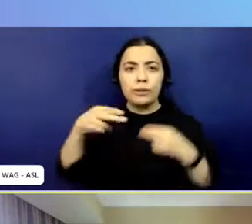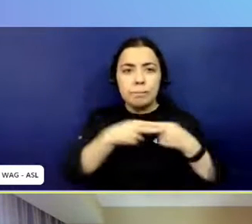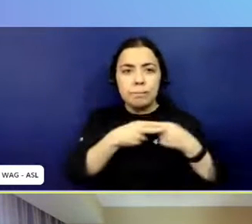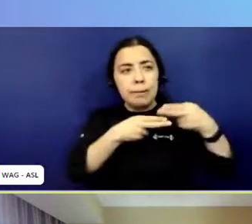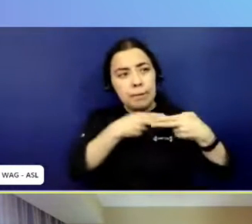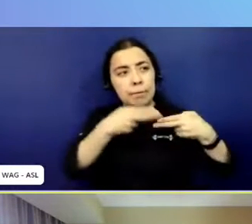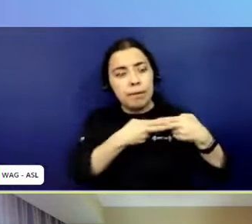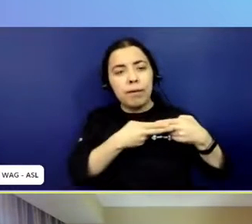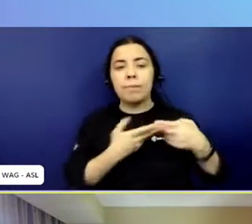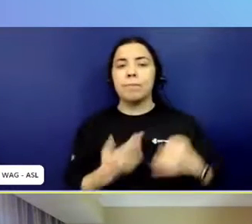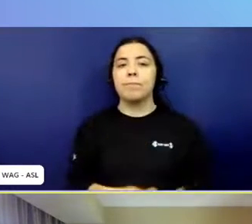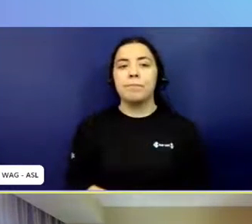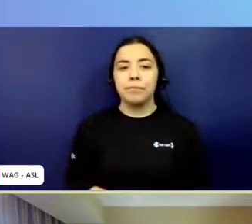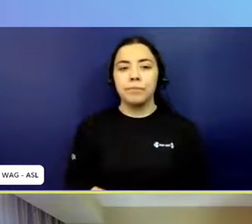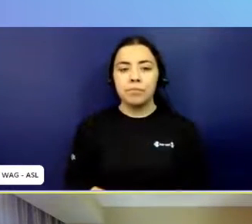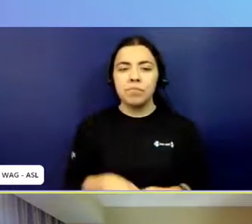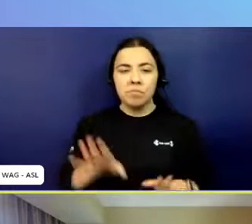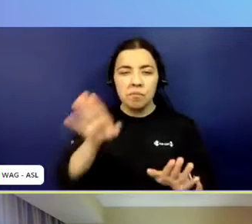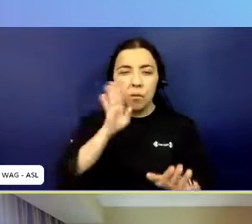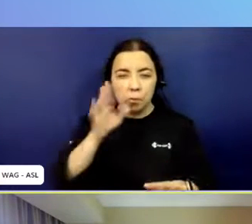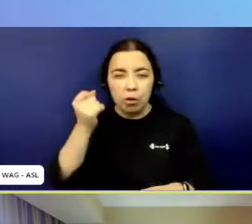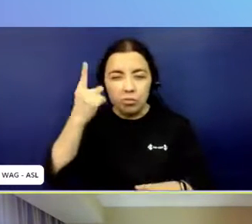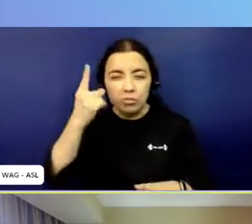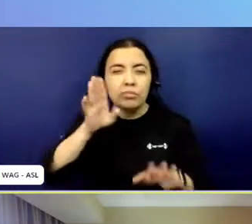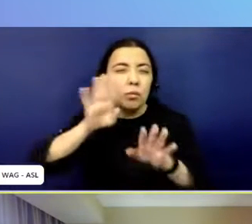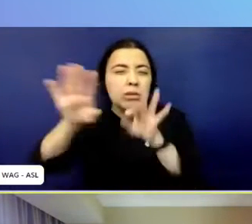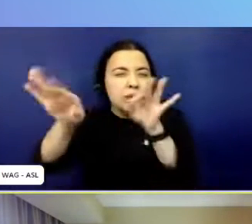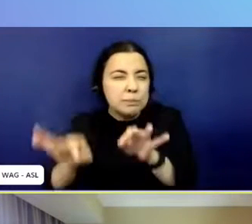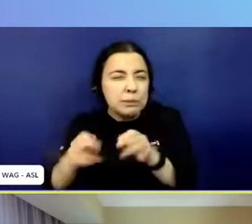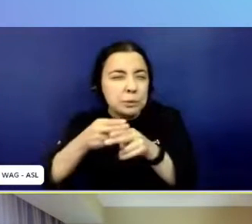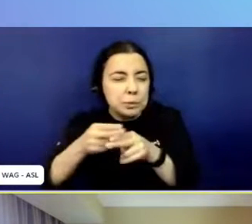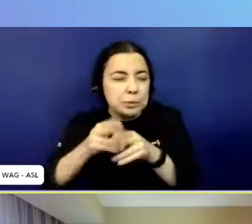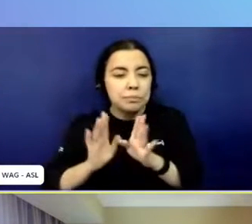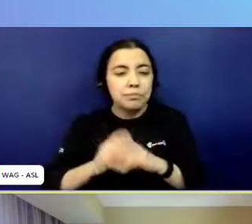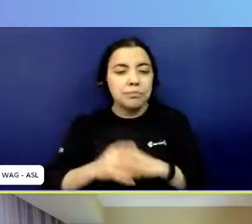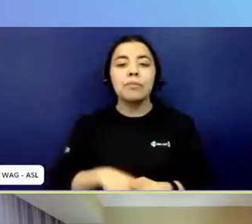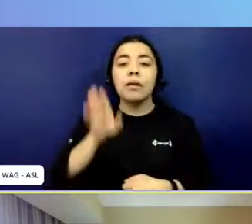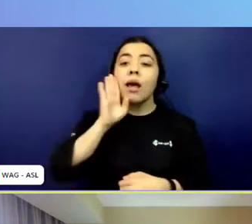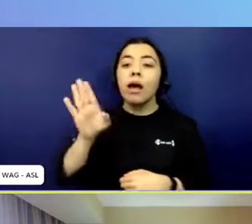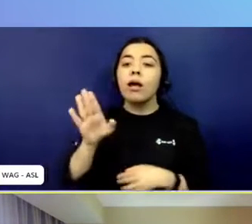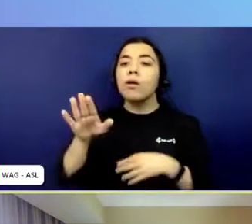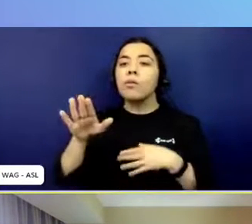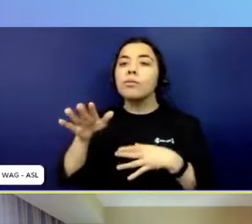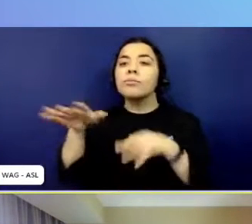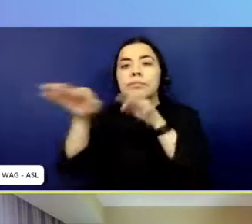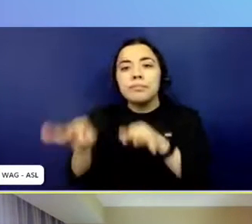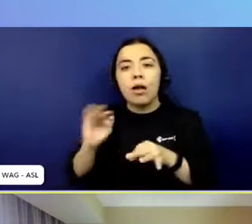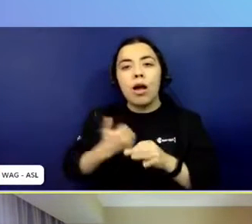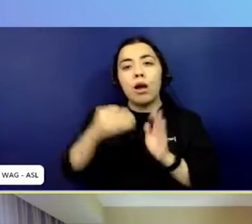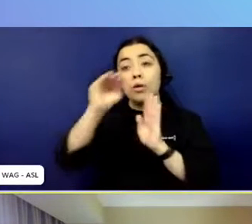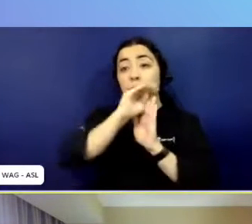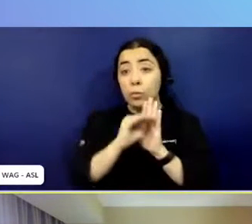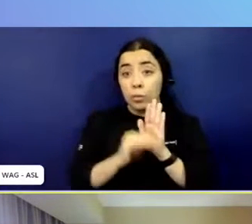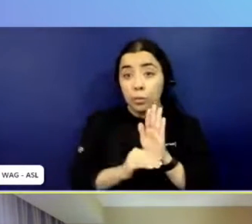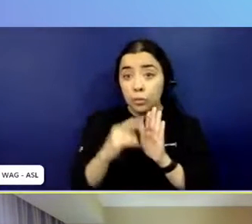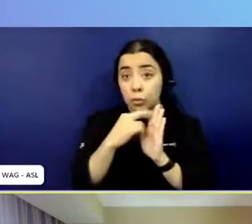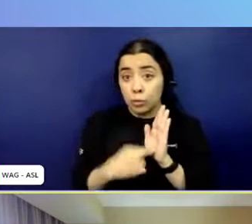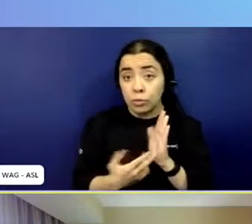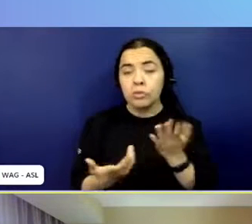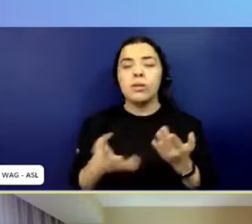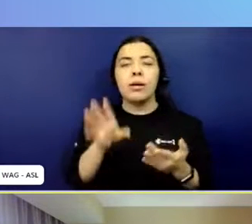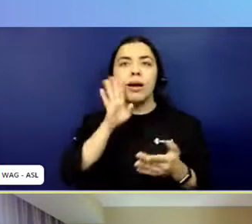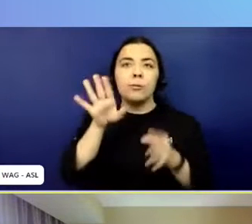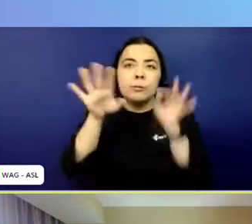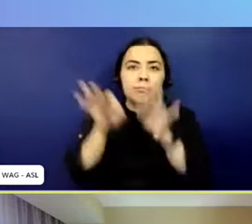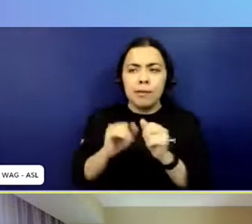slides. This will make more sense in a bit. I'm going to walk through the rules we set, how we created the